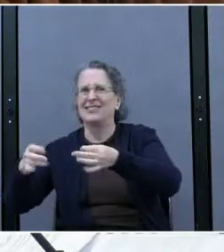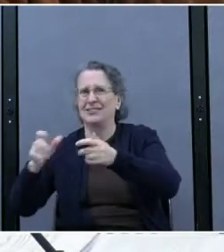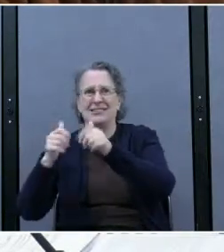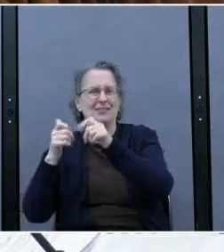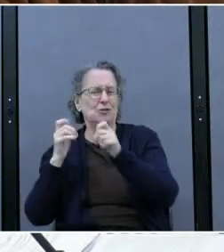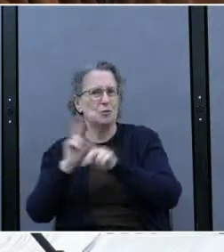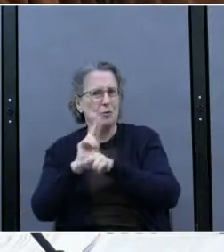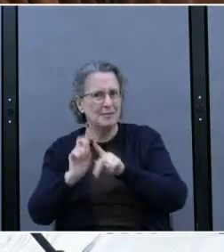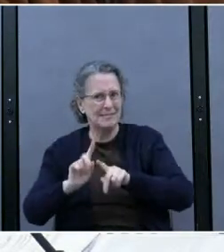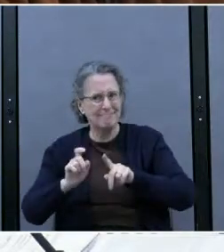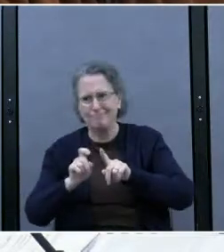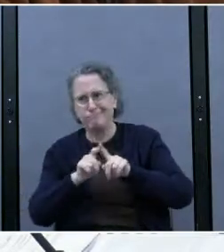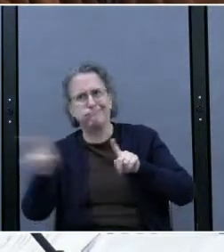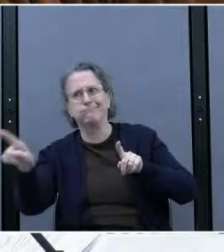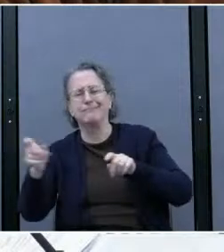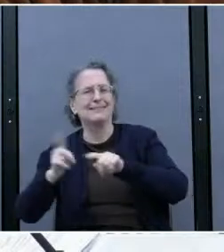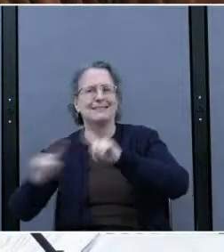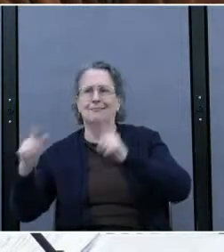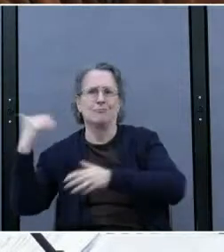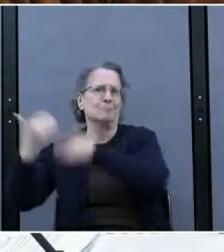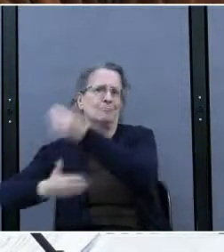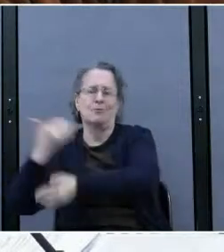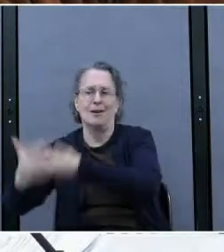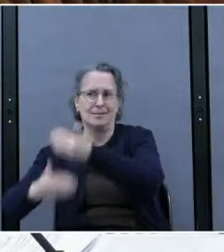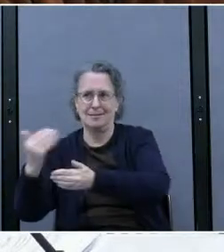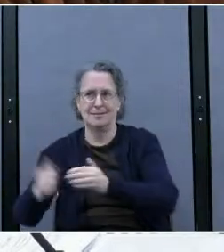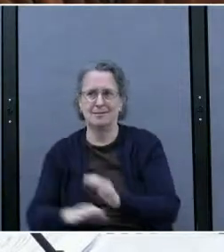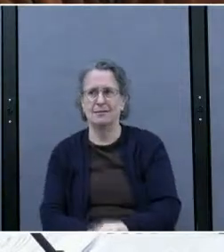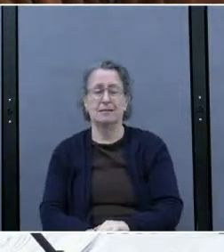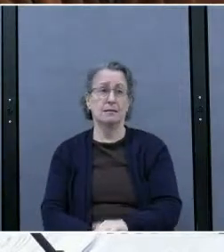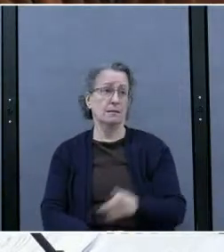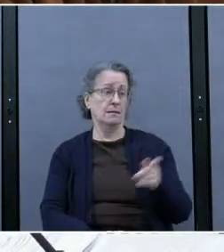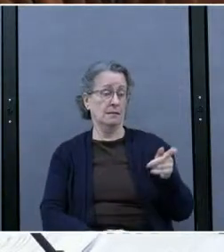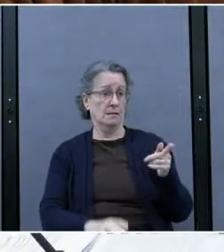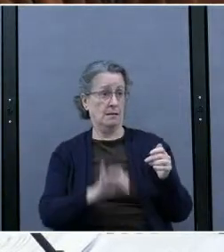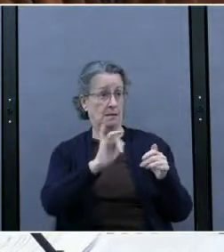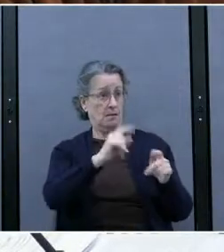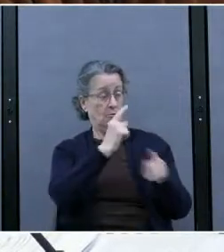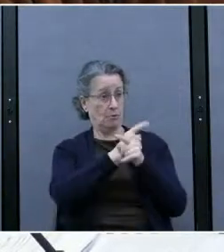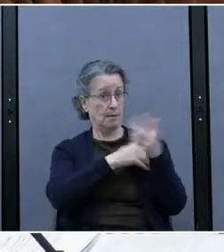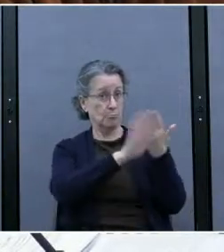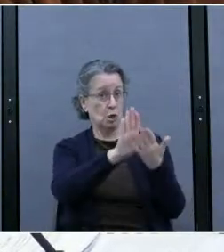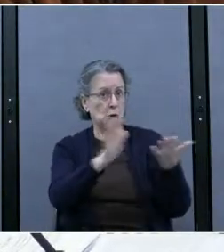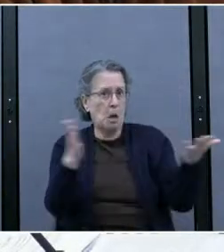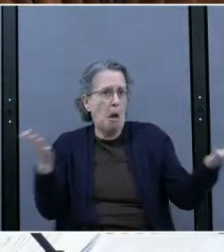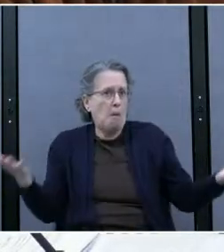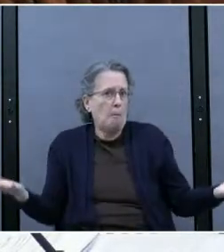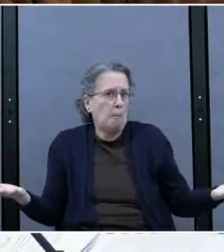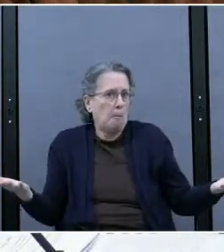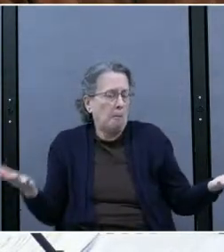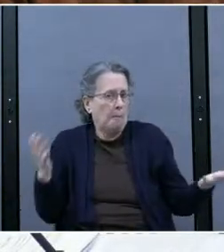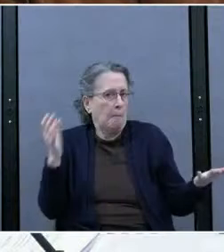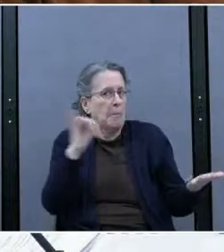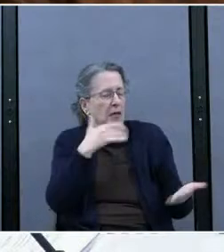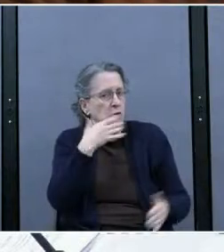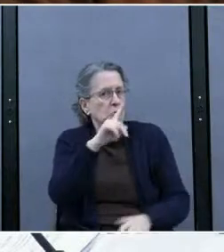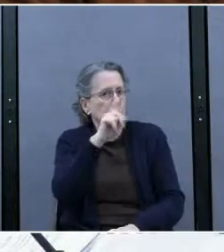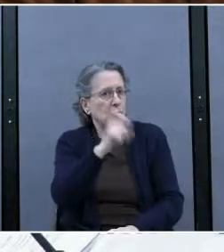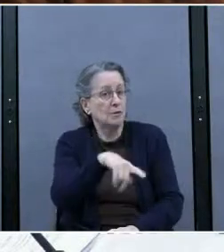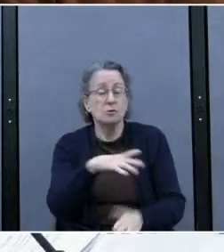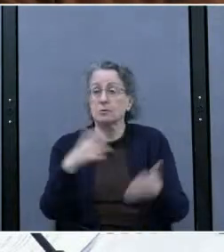So I think there's a real question here of whether that's the right way to do this. For example, we could manage